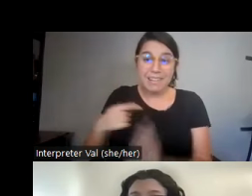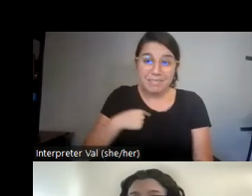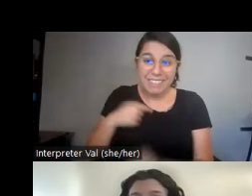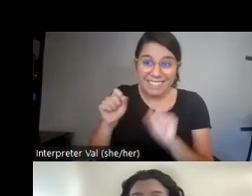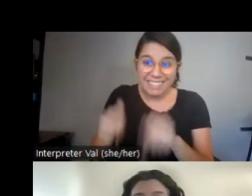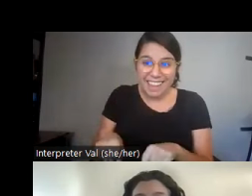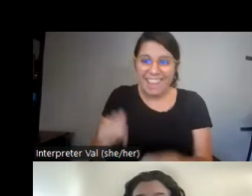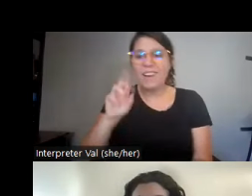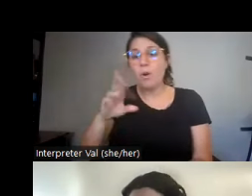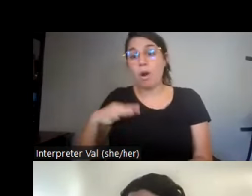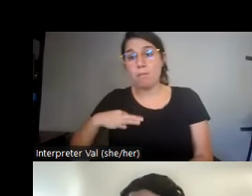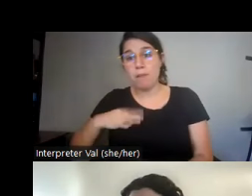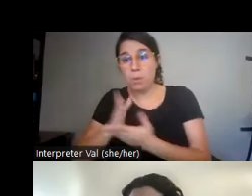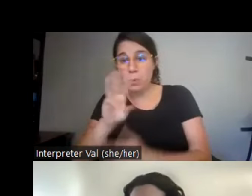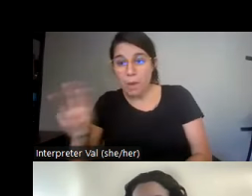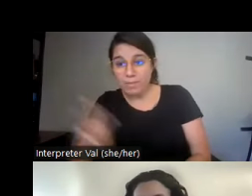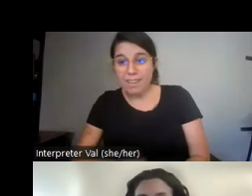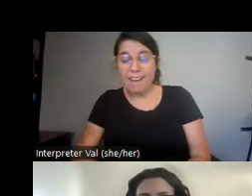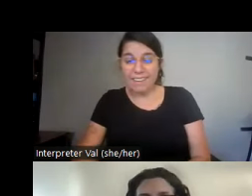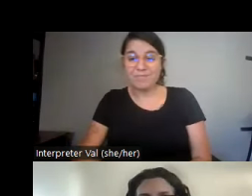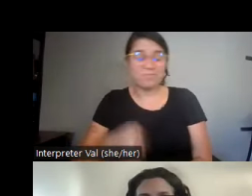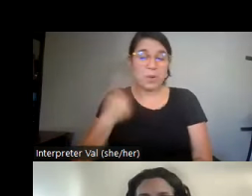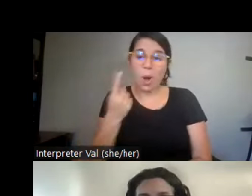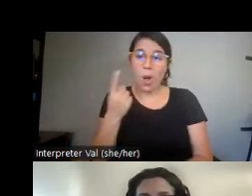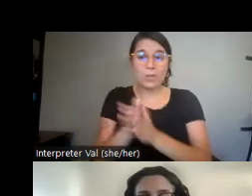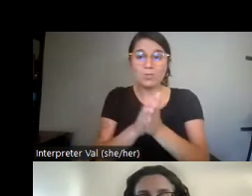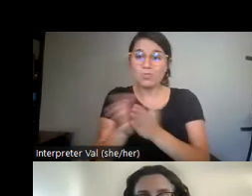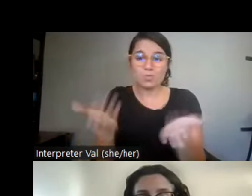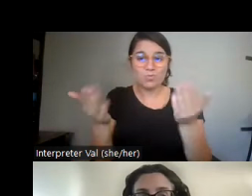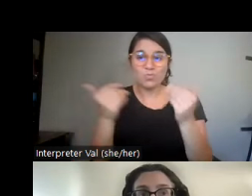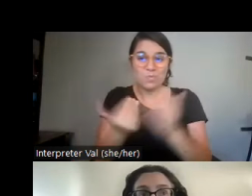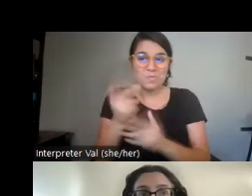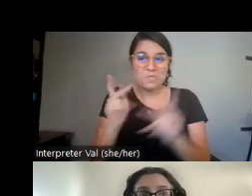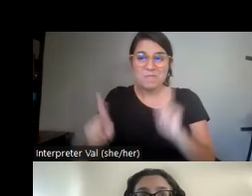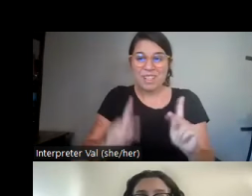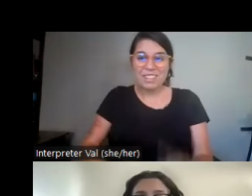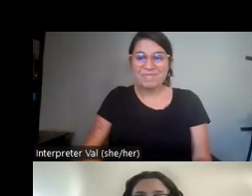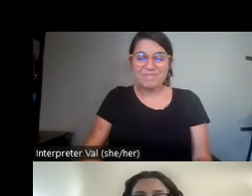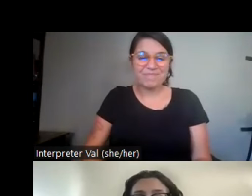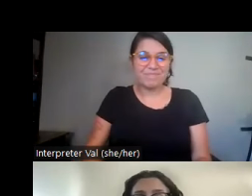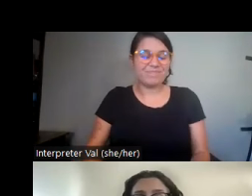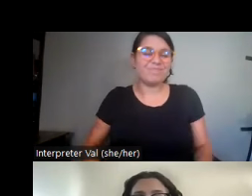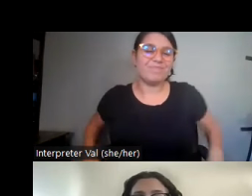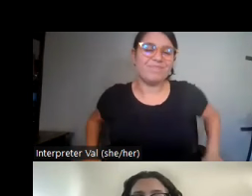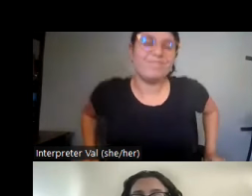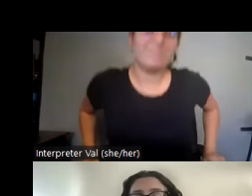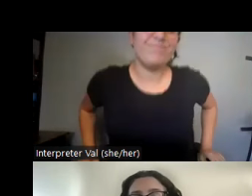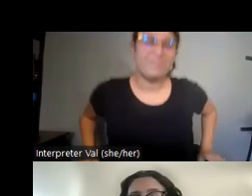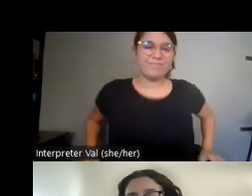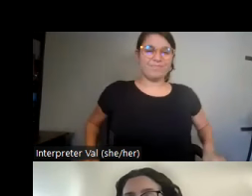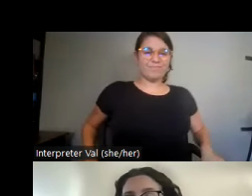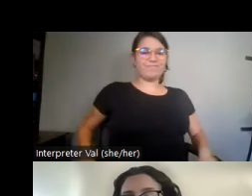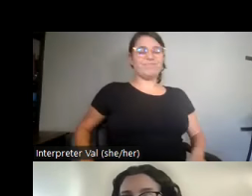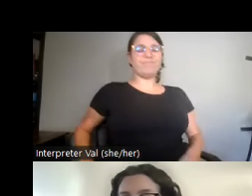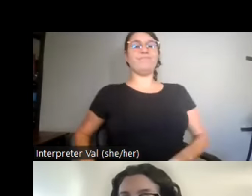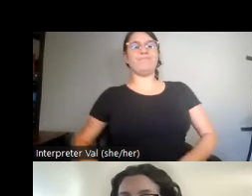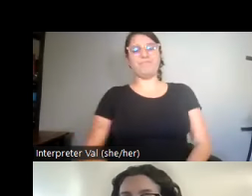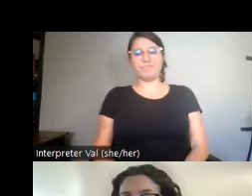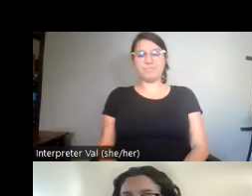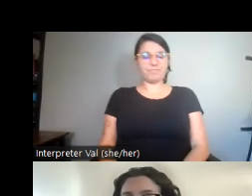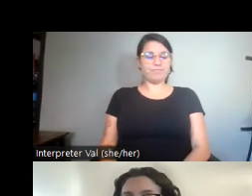or apply through our website. We're always looking for new people. So the reason that I brought